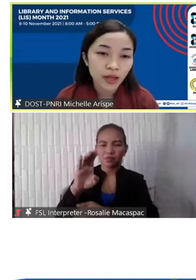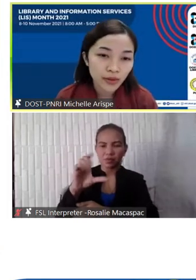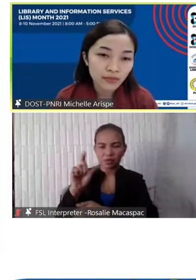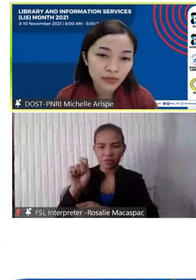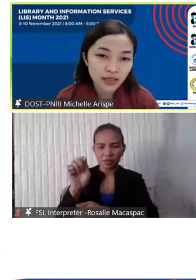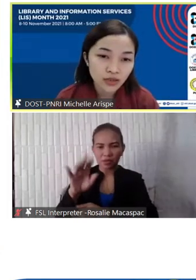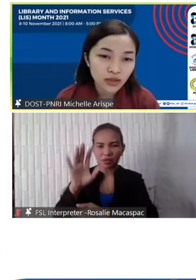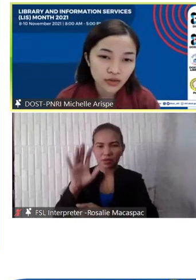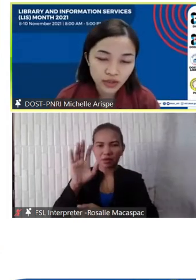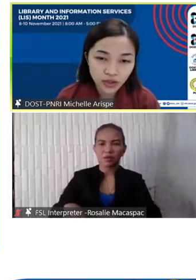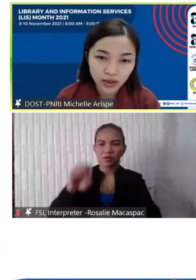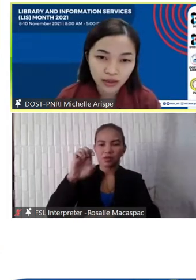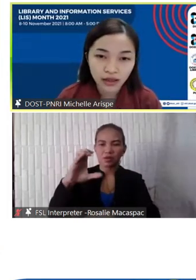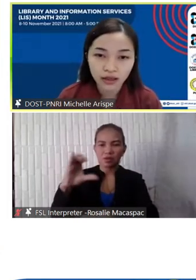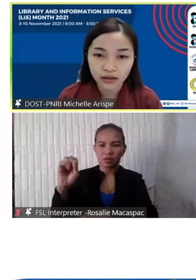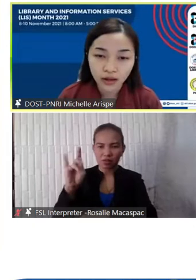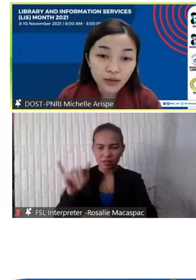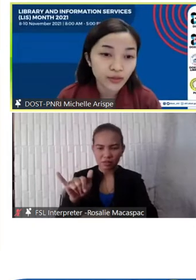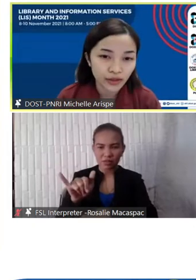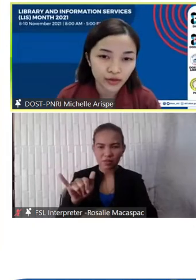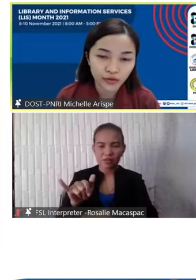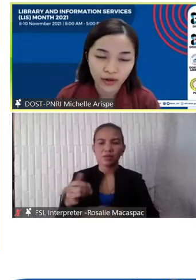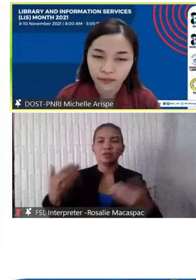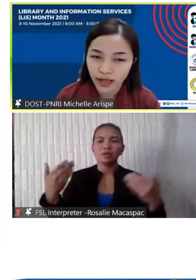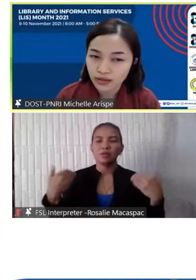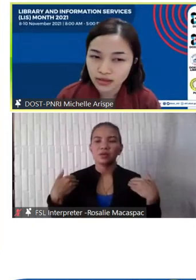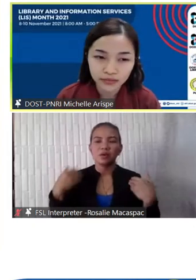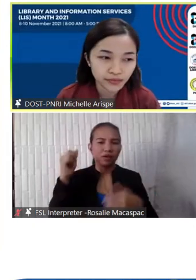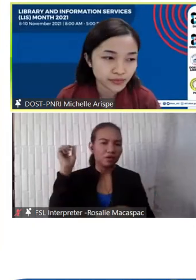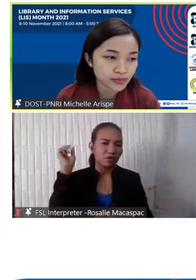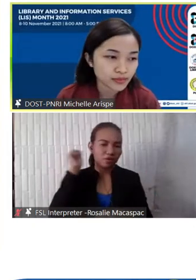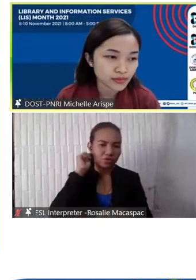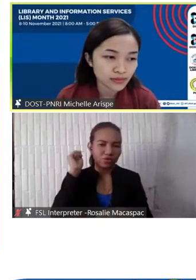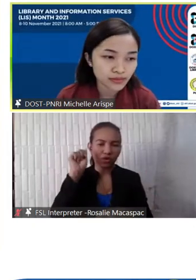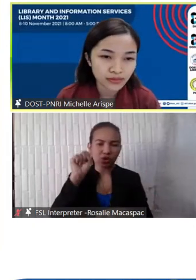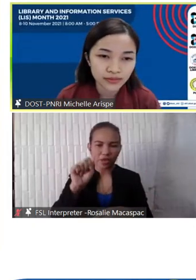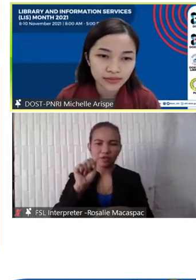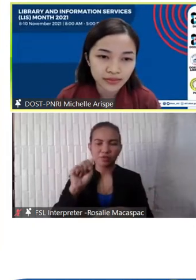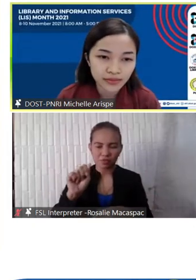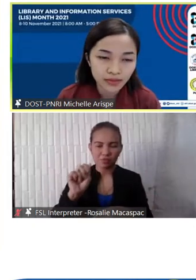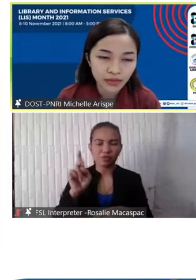which come in paper-based, audiovisual, and non-print formats.